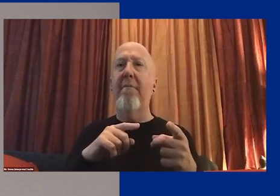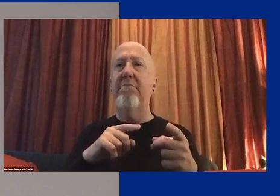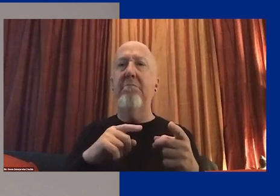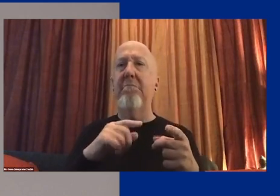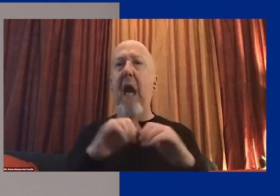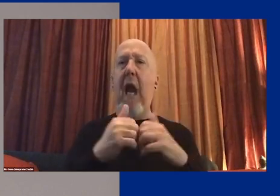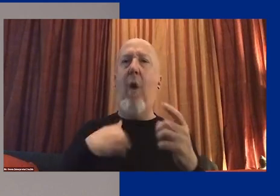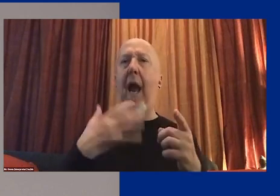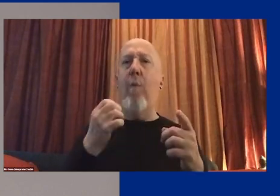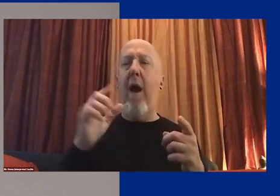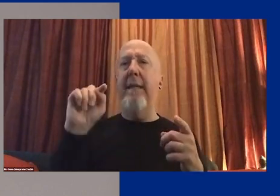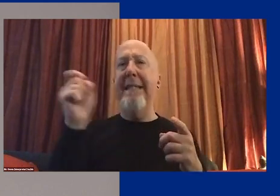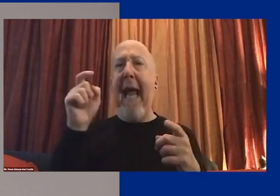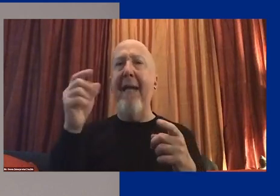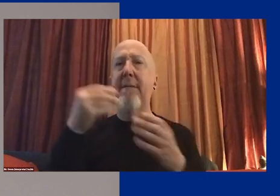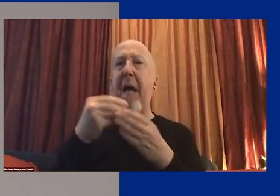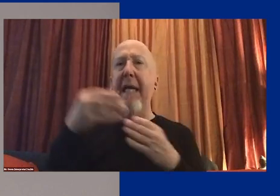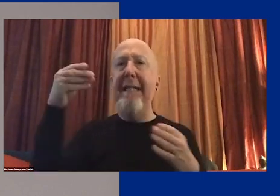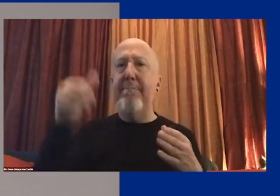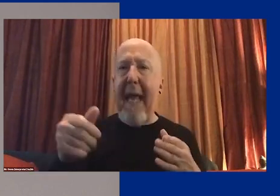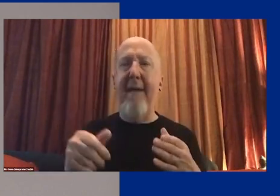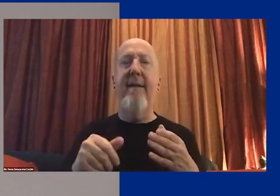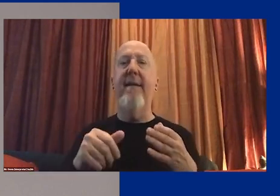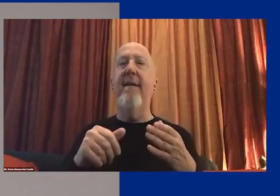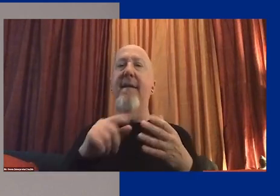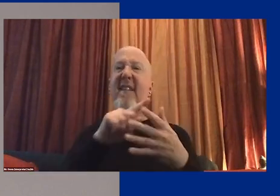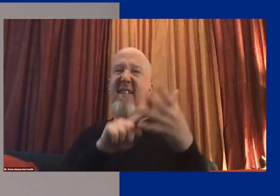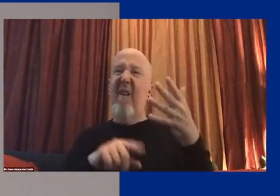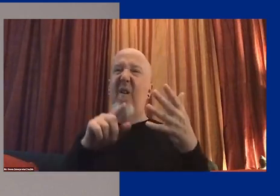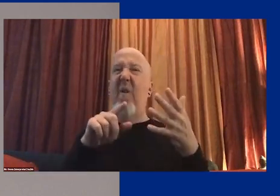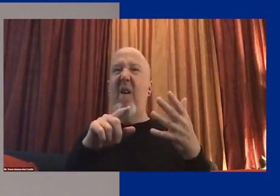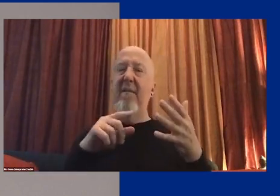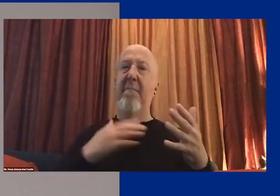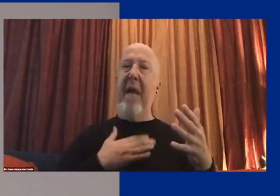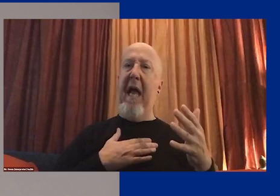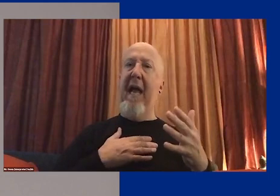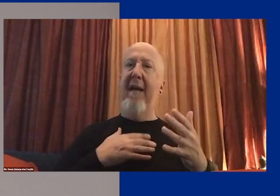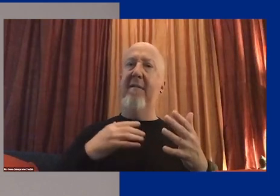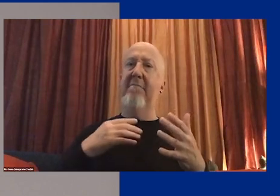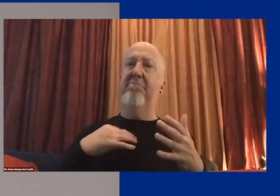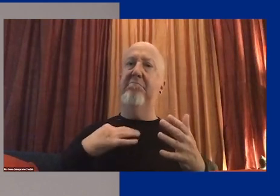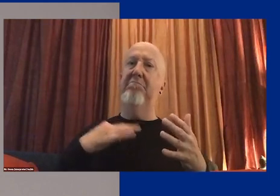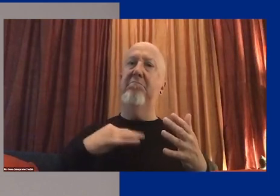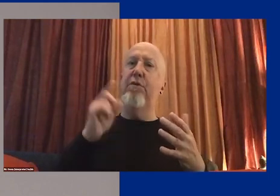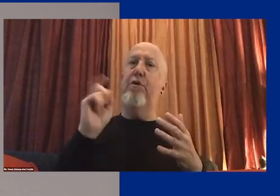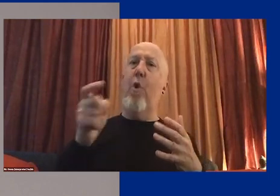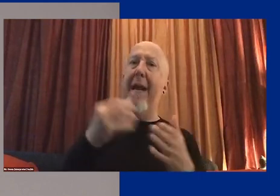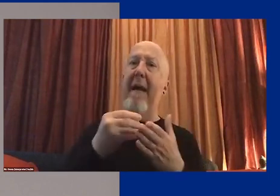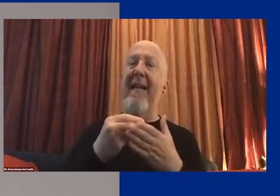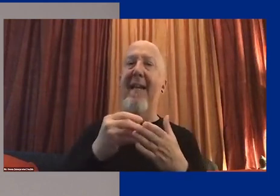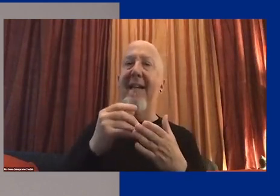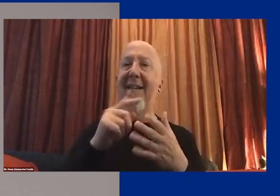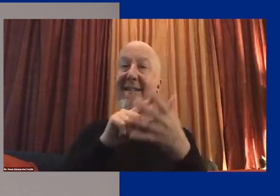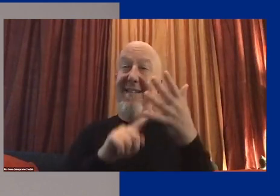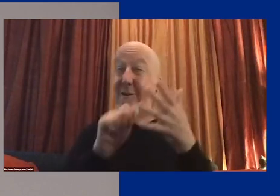donations to, and things like that. When making those decisions, it's all really important to remember